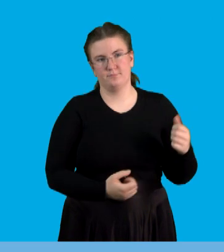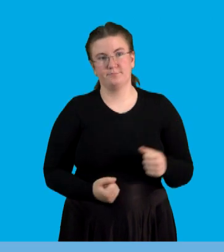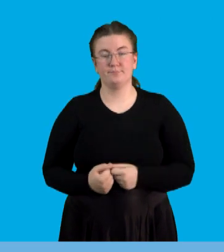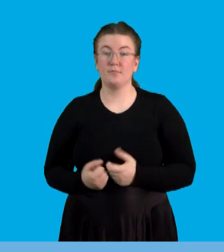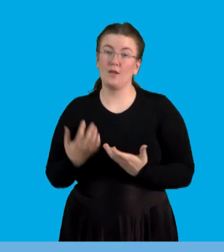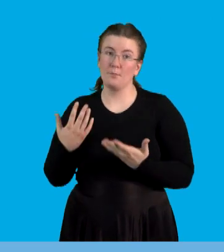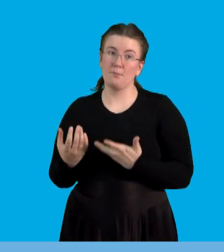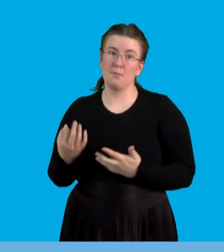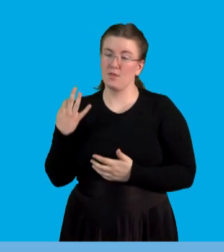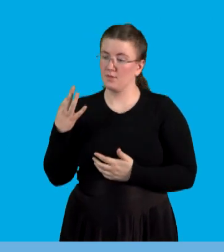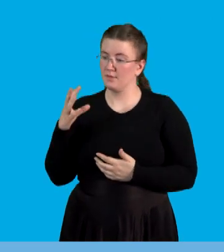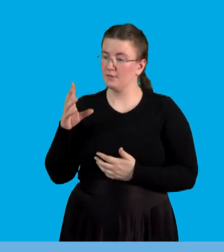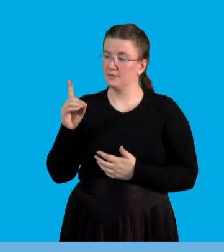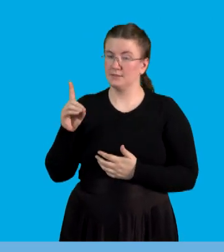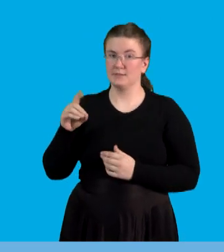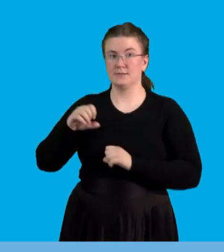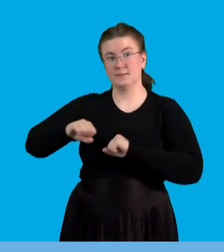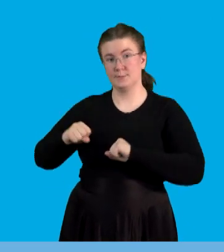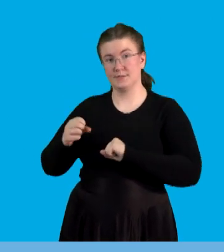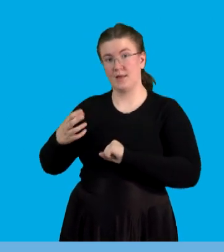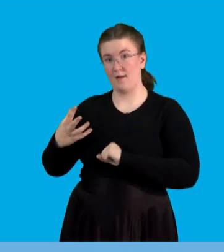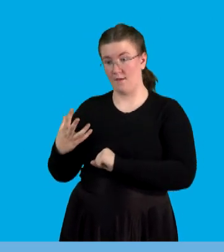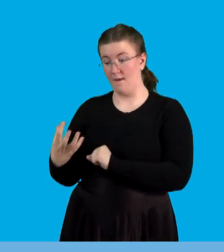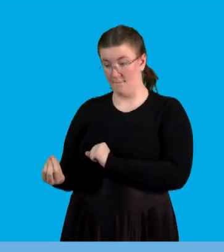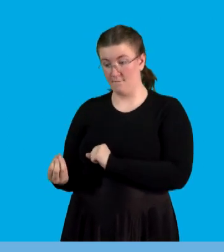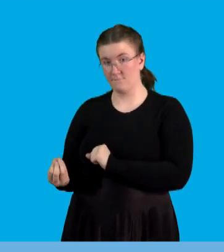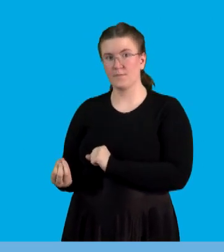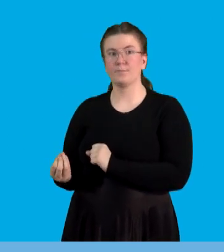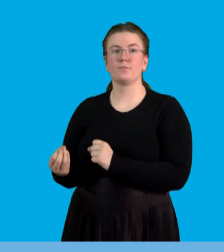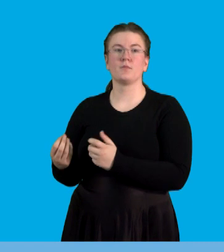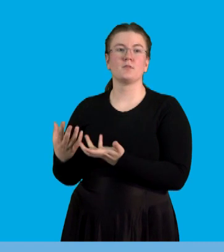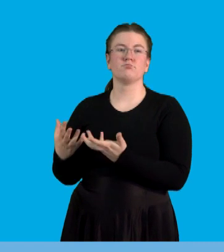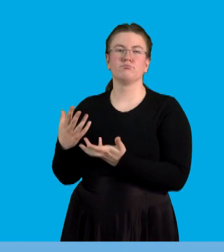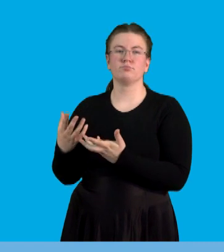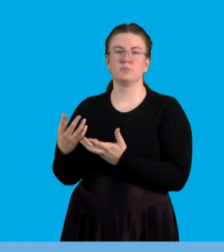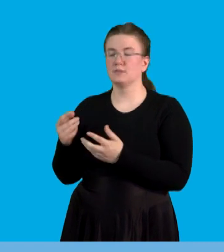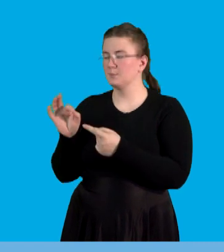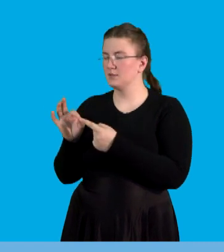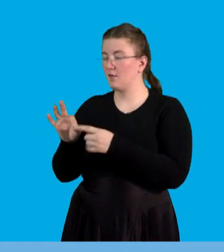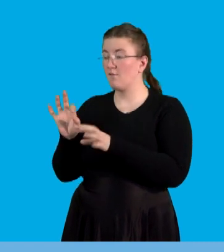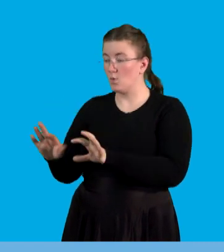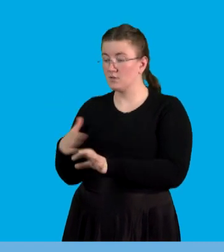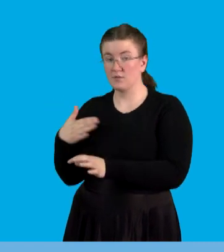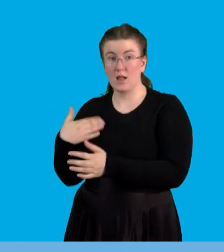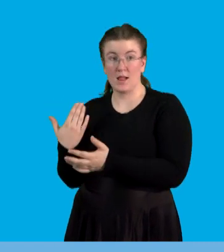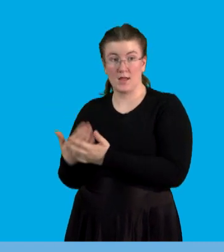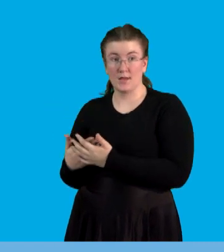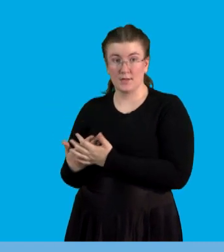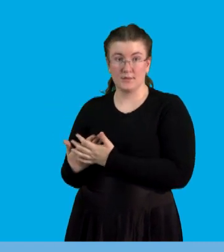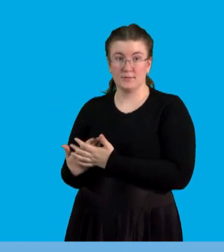So, if there is a 3D space around an object in which the effect of a certain type of force may be felt, this